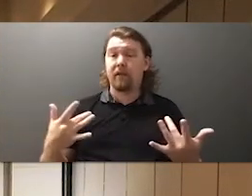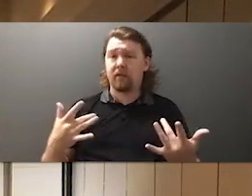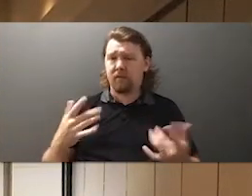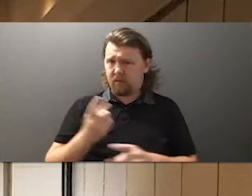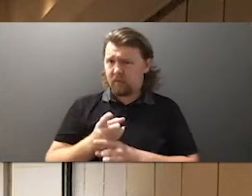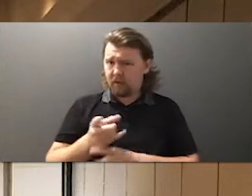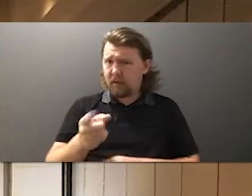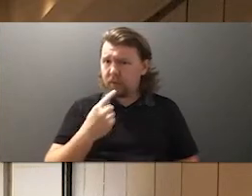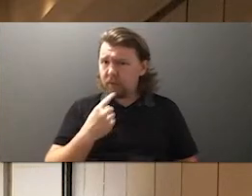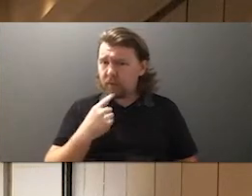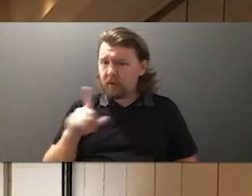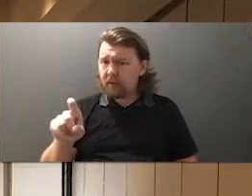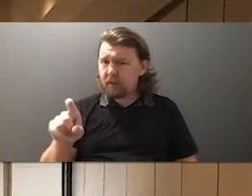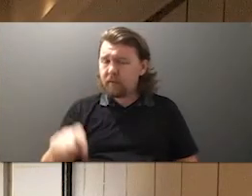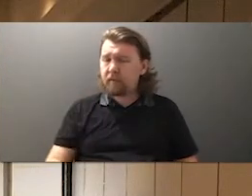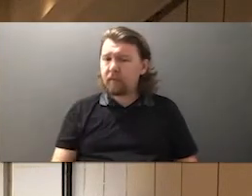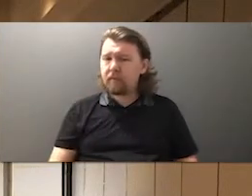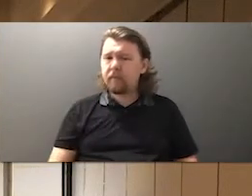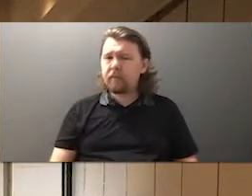Okay. Were you looking more for events or?